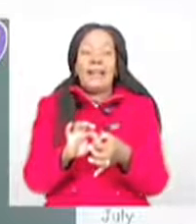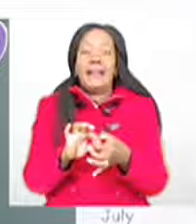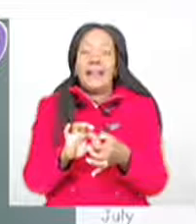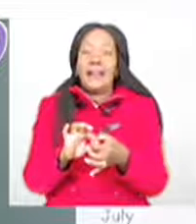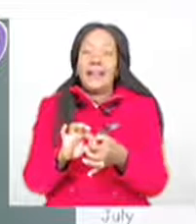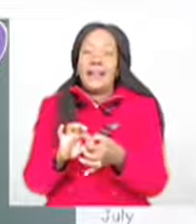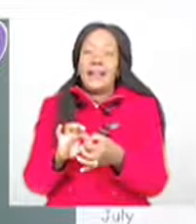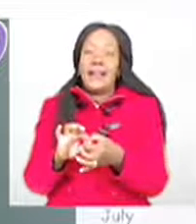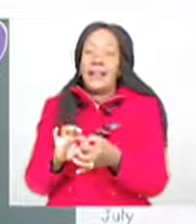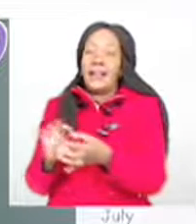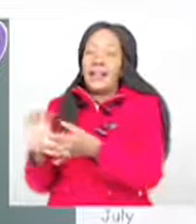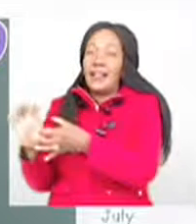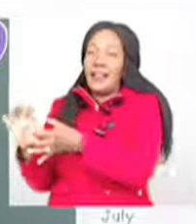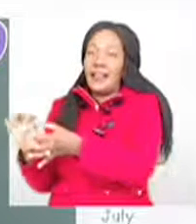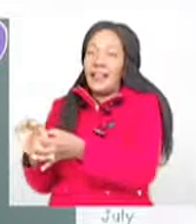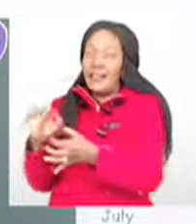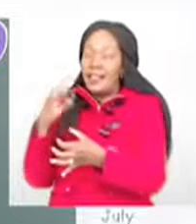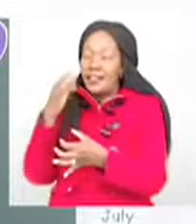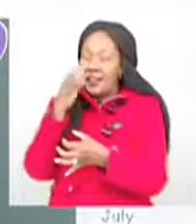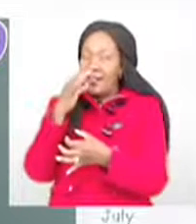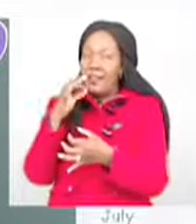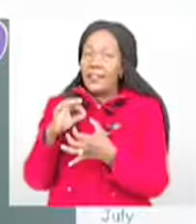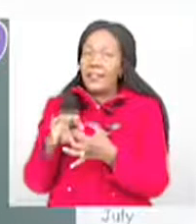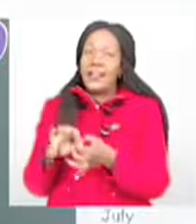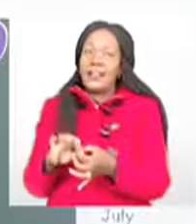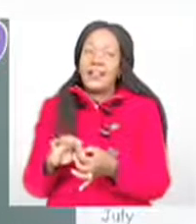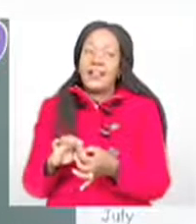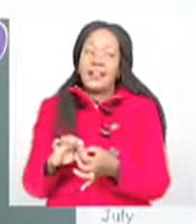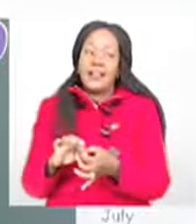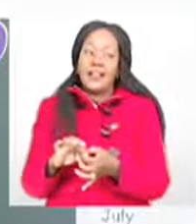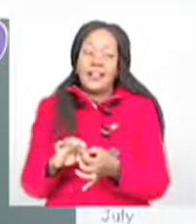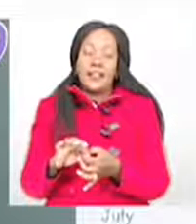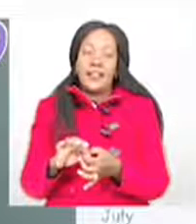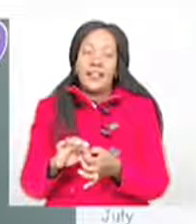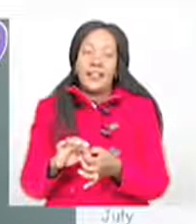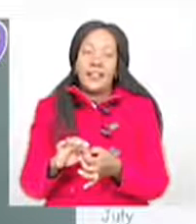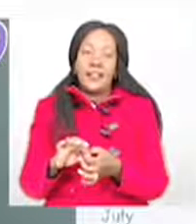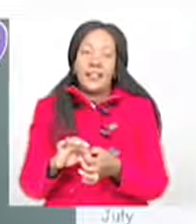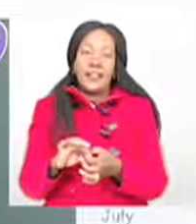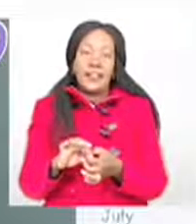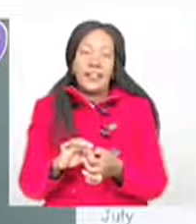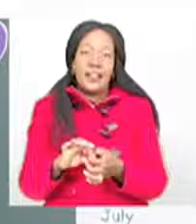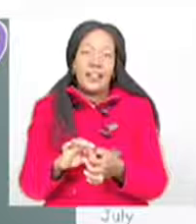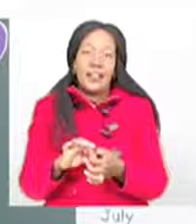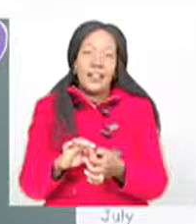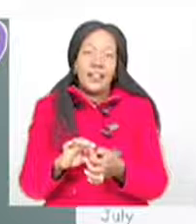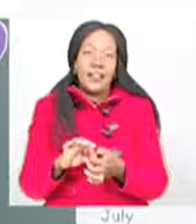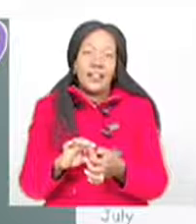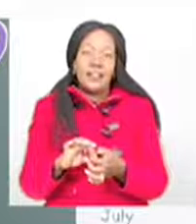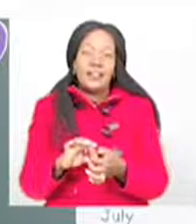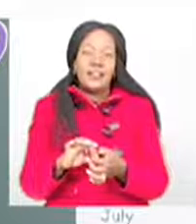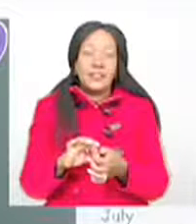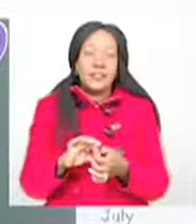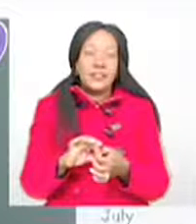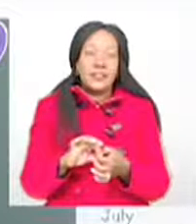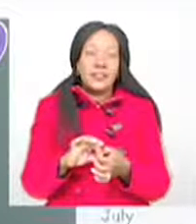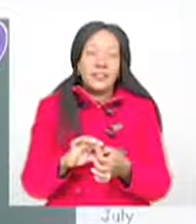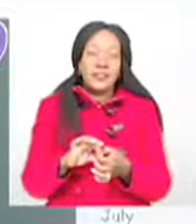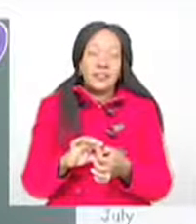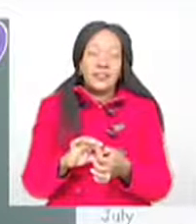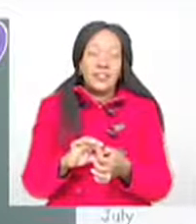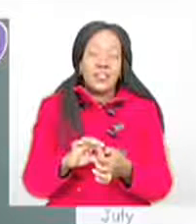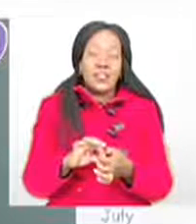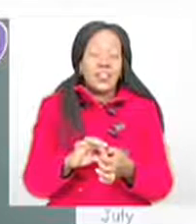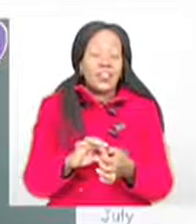frog and the fly. Let's connect the path where the frog is going to